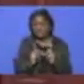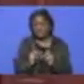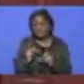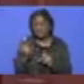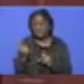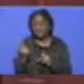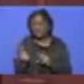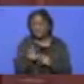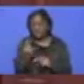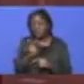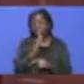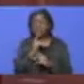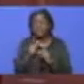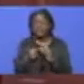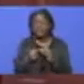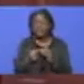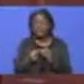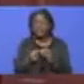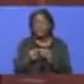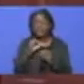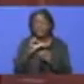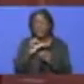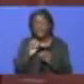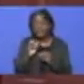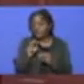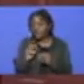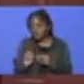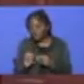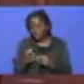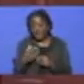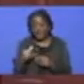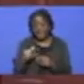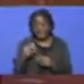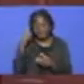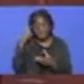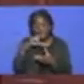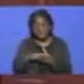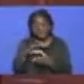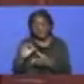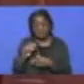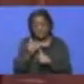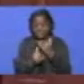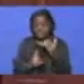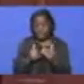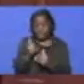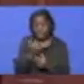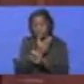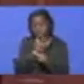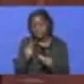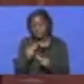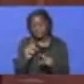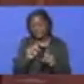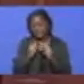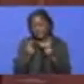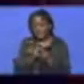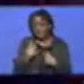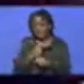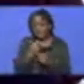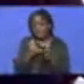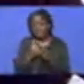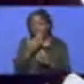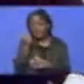spoke about the core and the belief of the Progressive Liberal Party to make it better for the least among